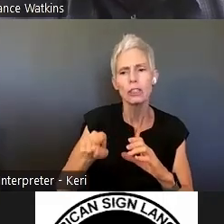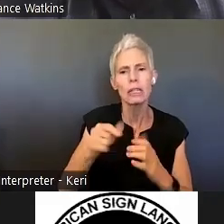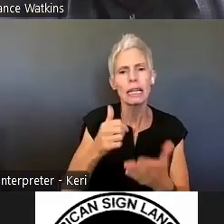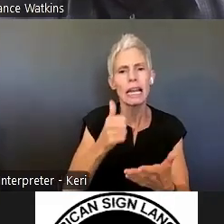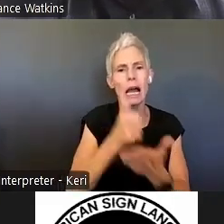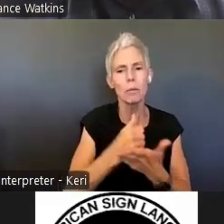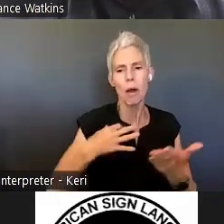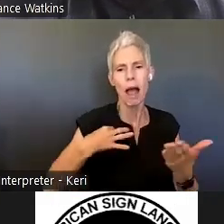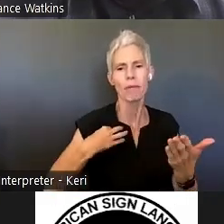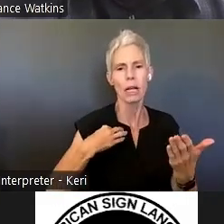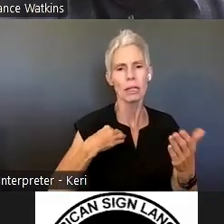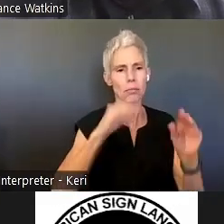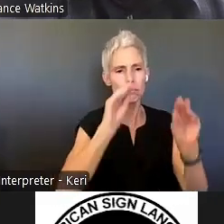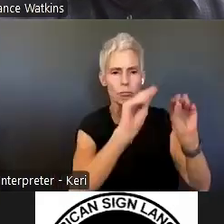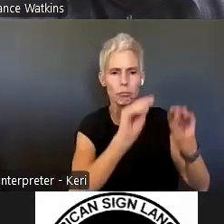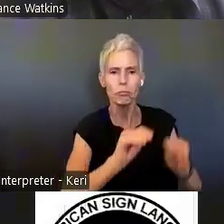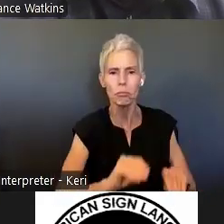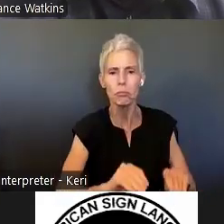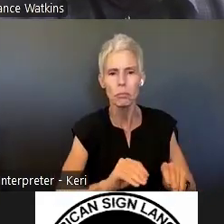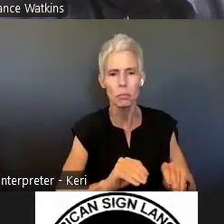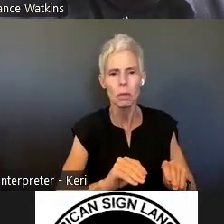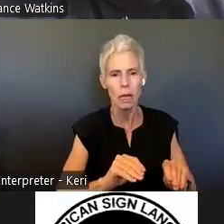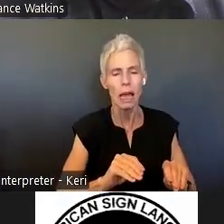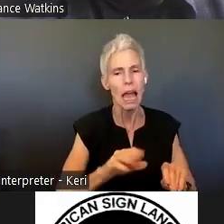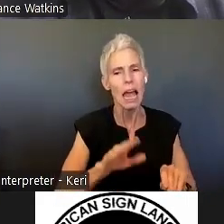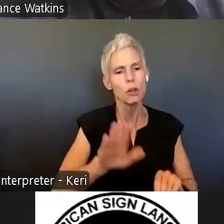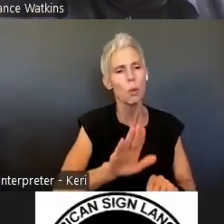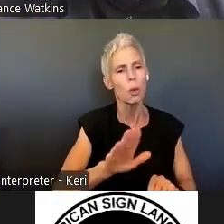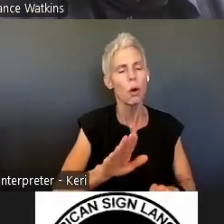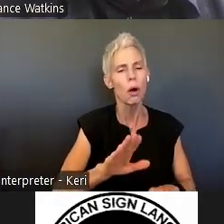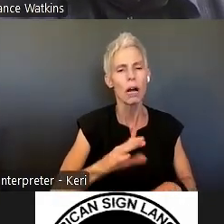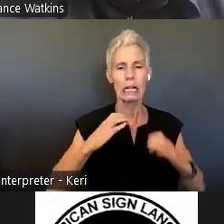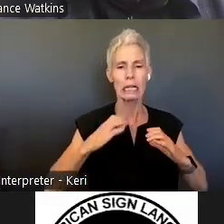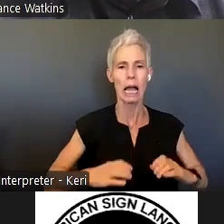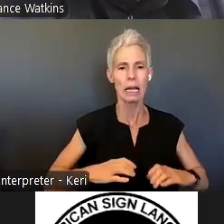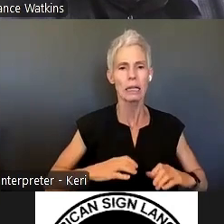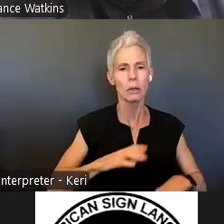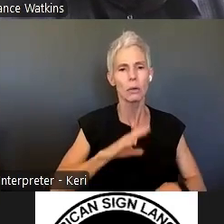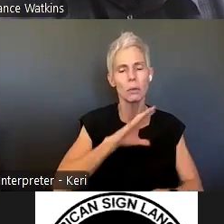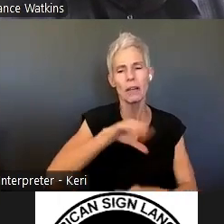completed and get your member on the wait list.